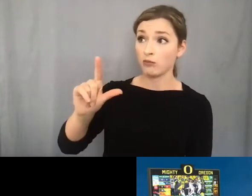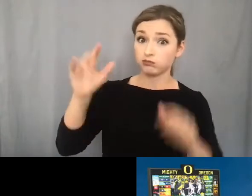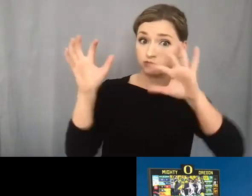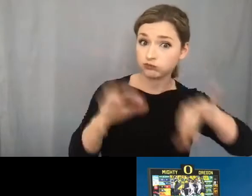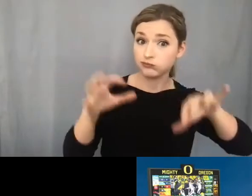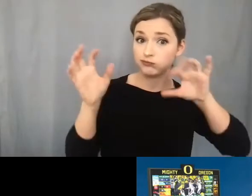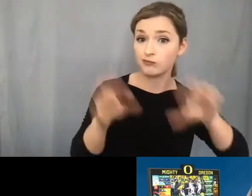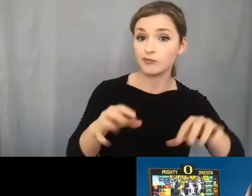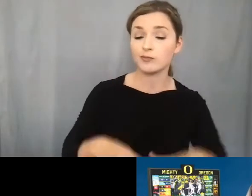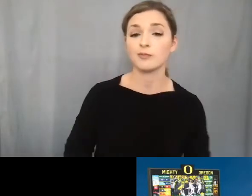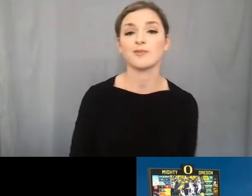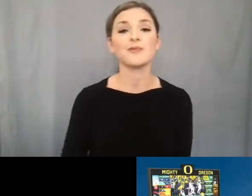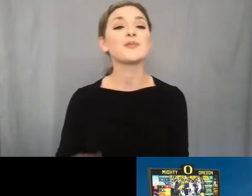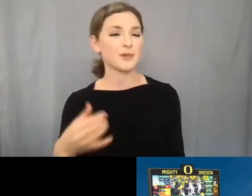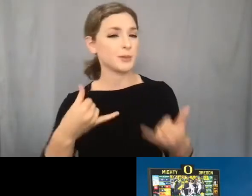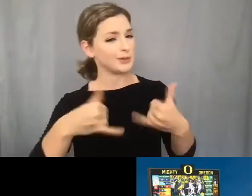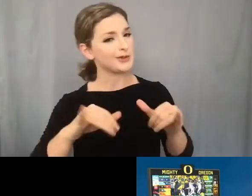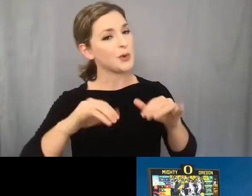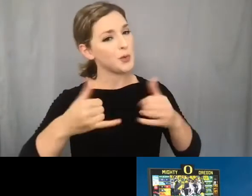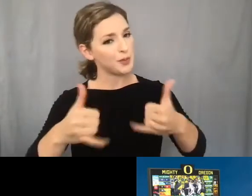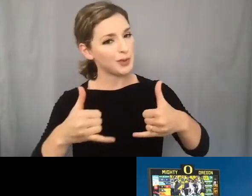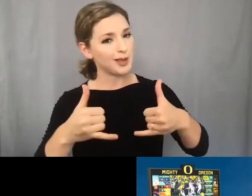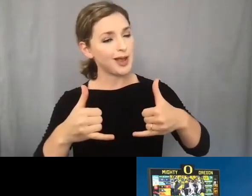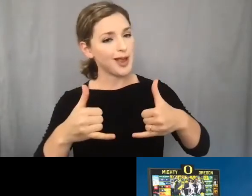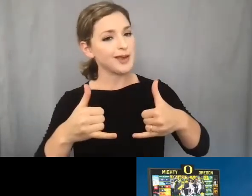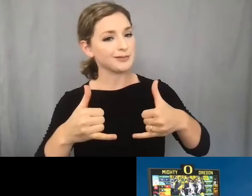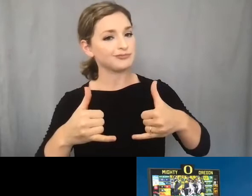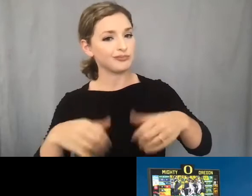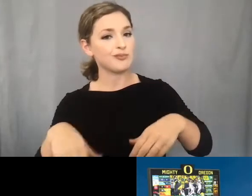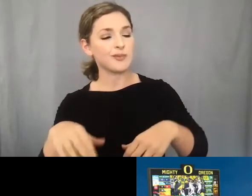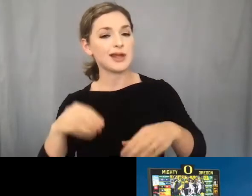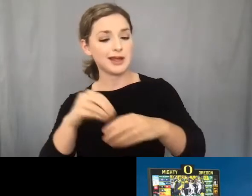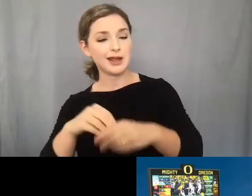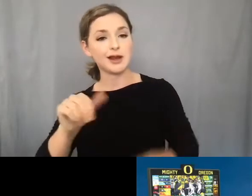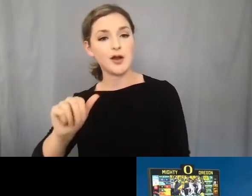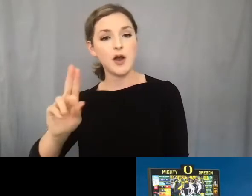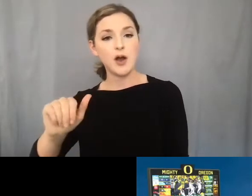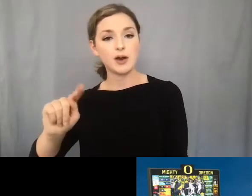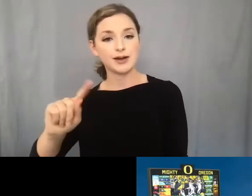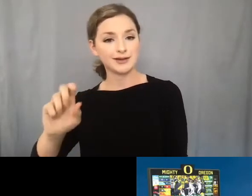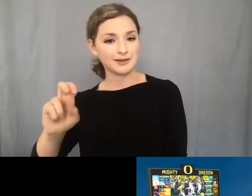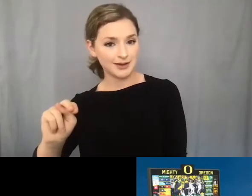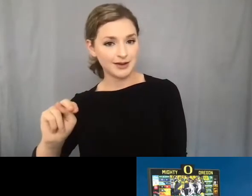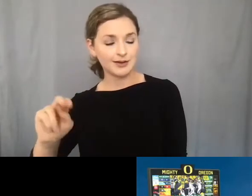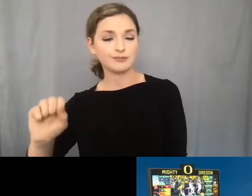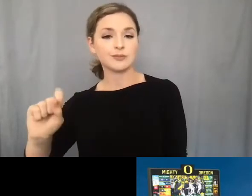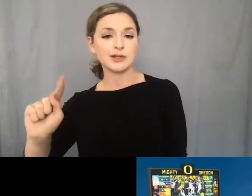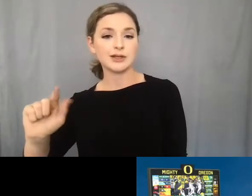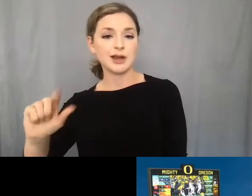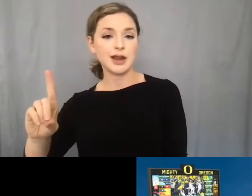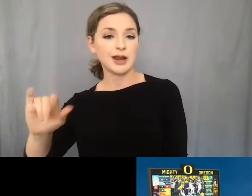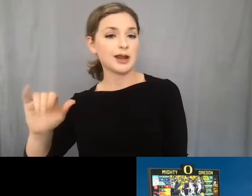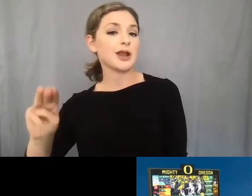We still play in Autzen Stadium no matter what the weather is. So I've been